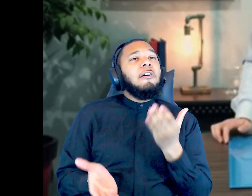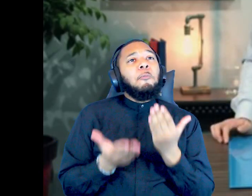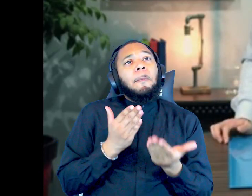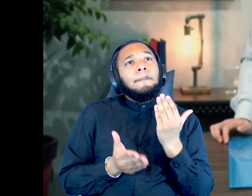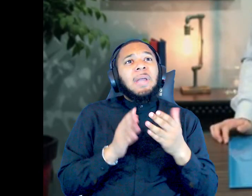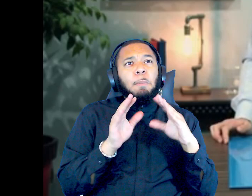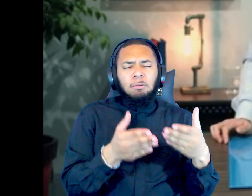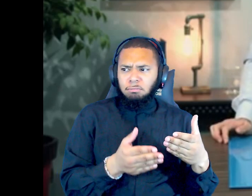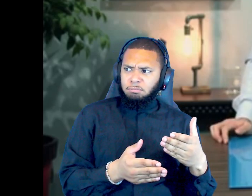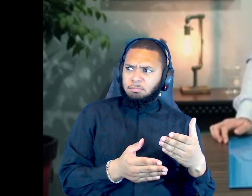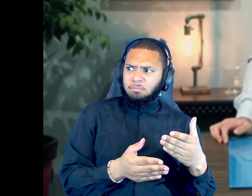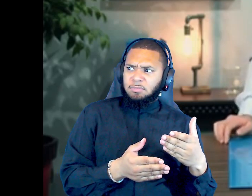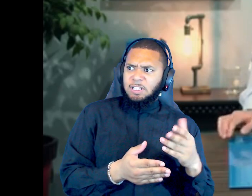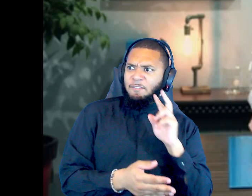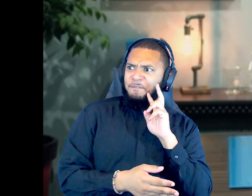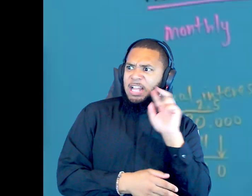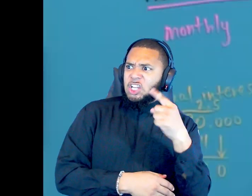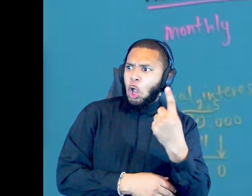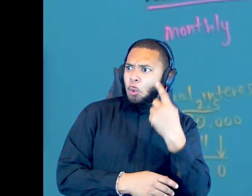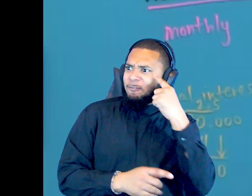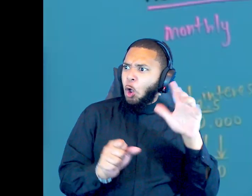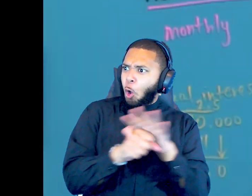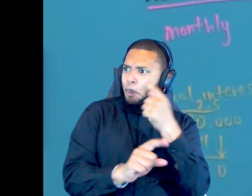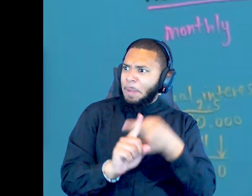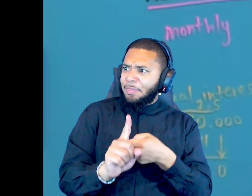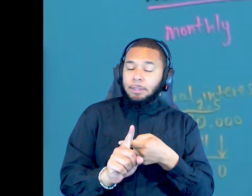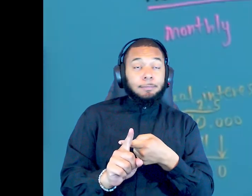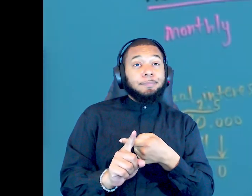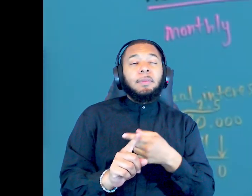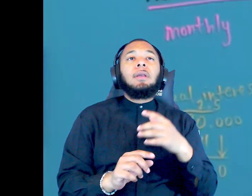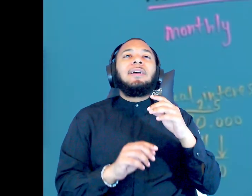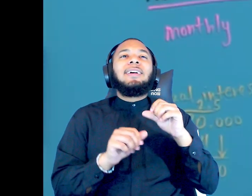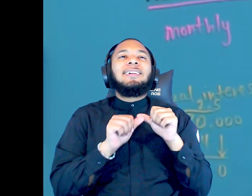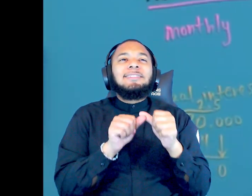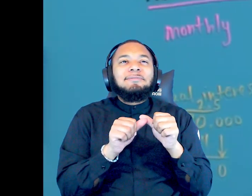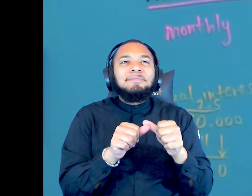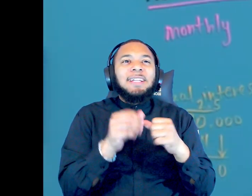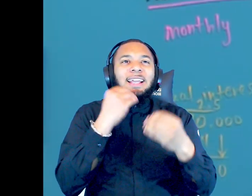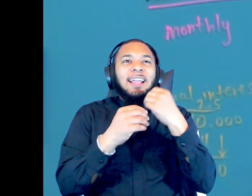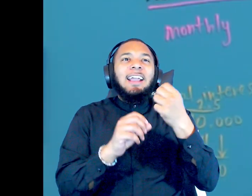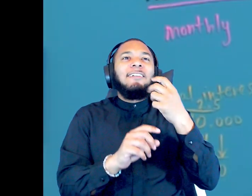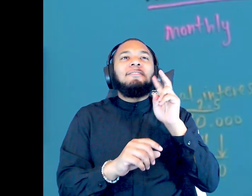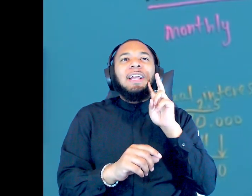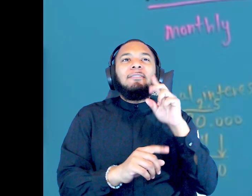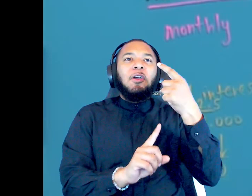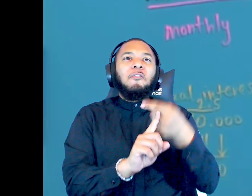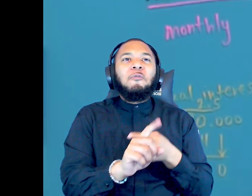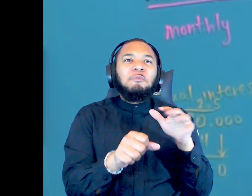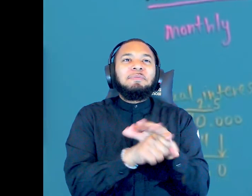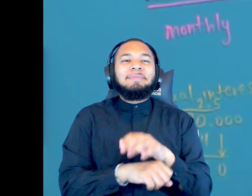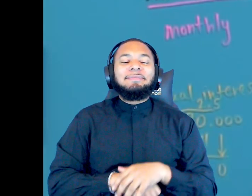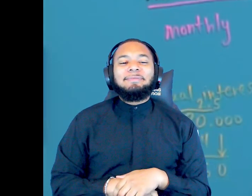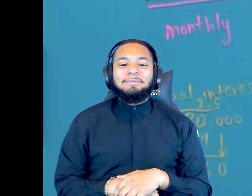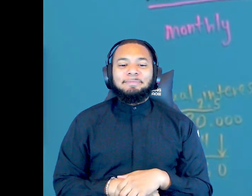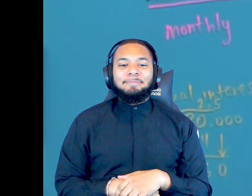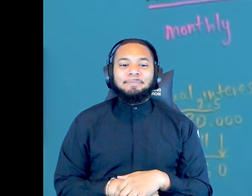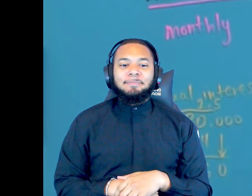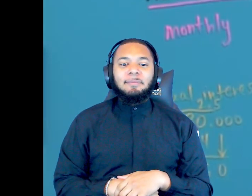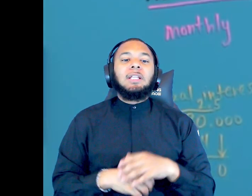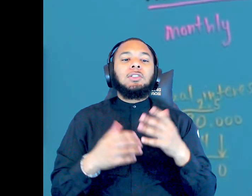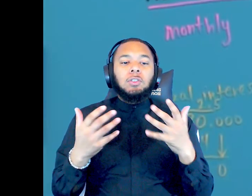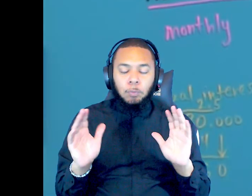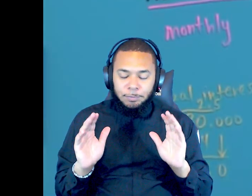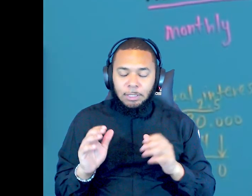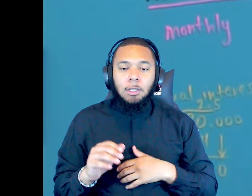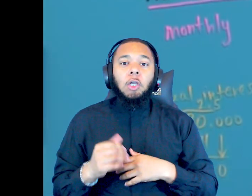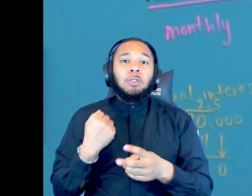veggie only for a month. So you don't have any new purchases on your credit card. You paid off everything you